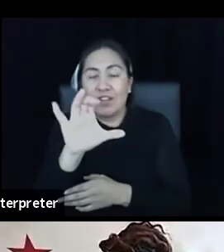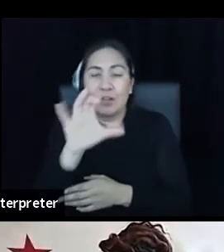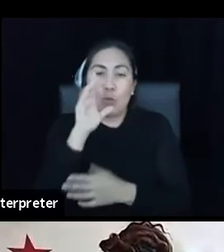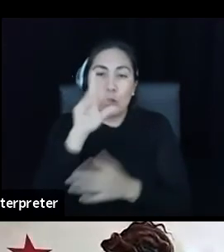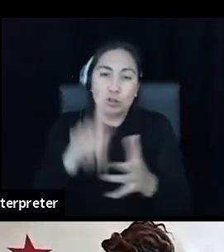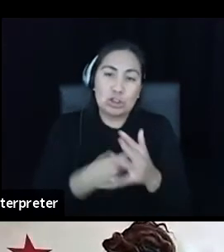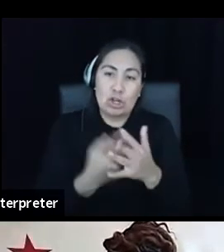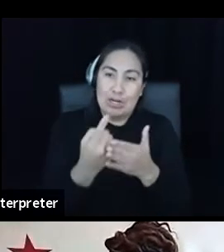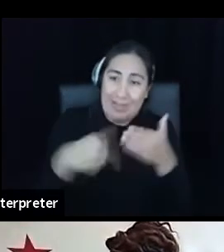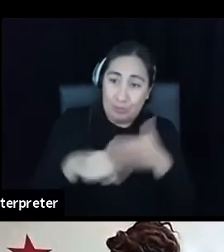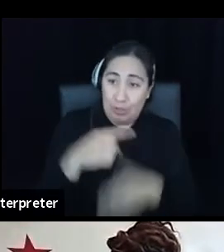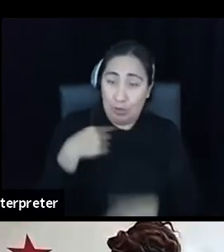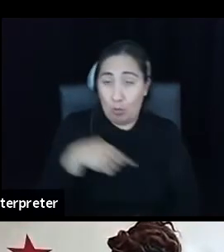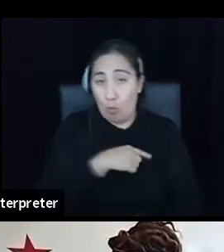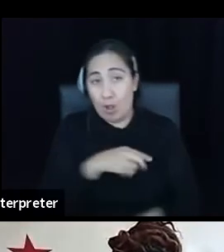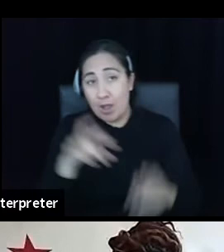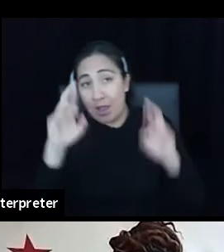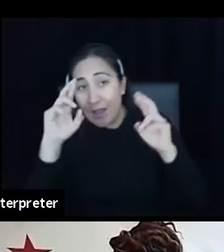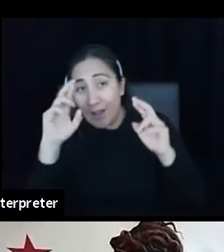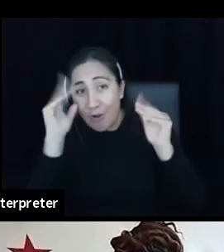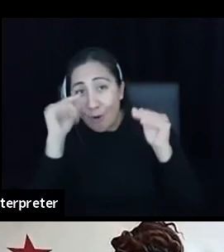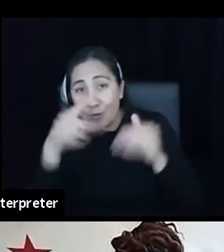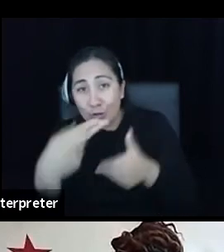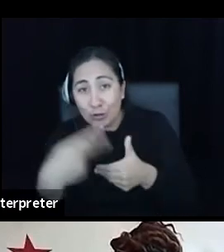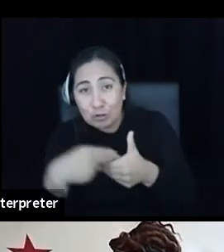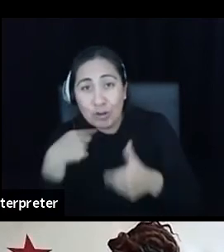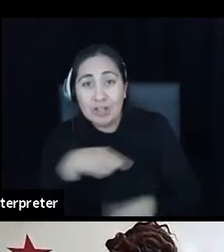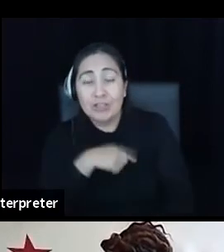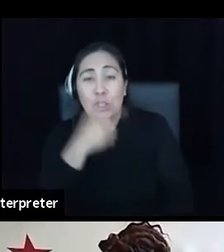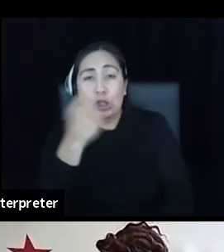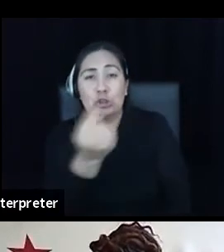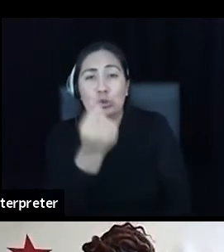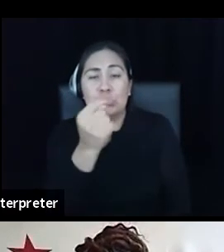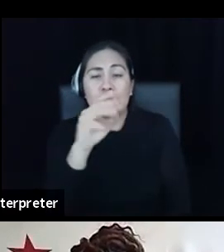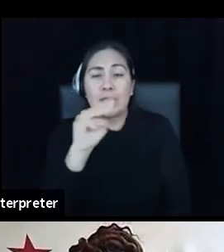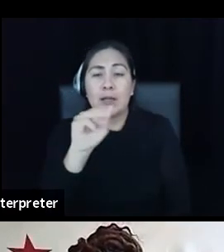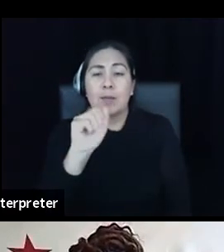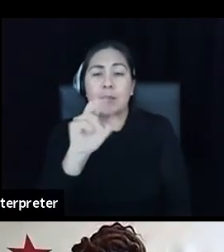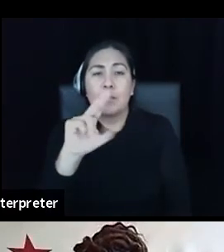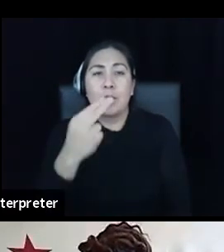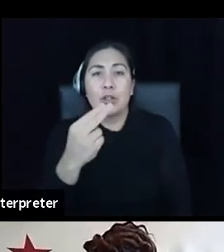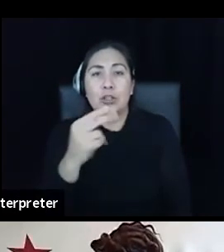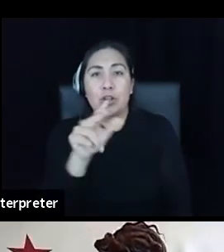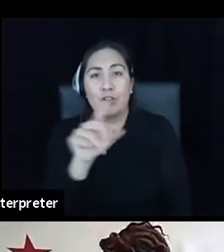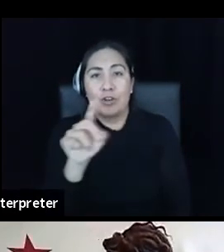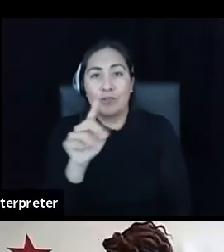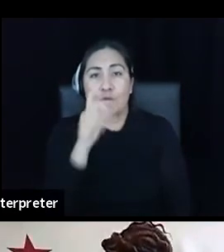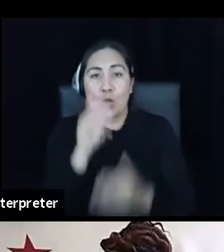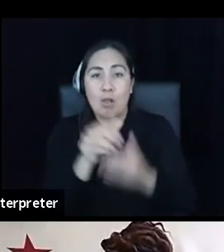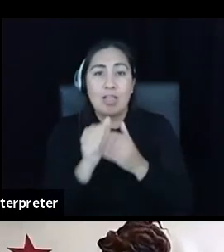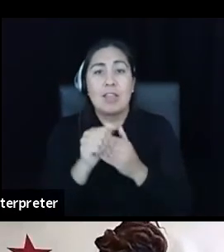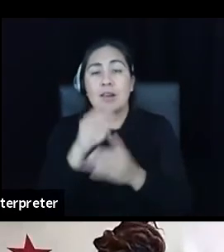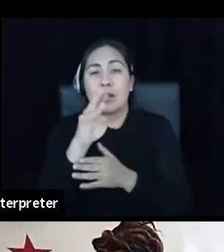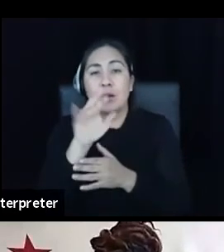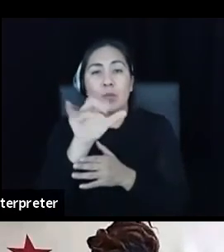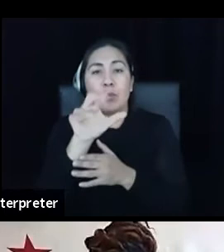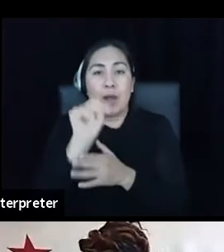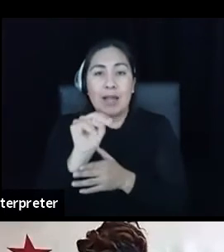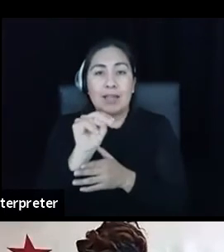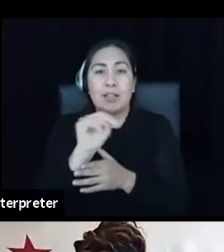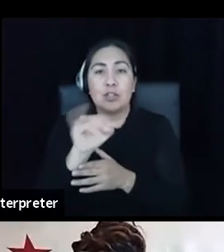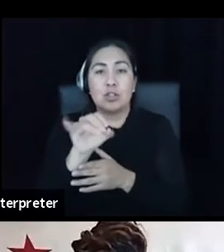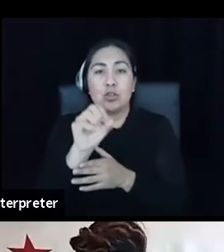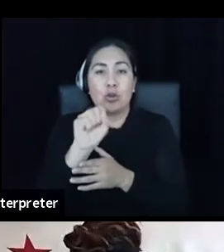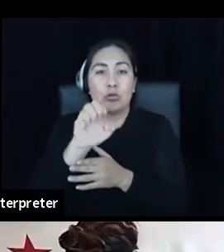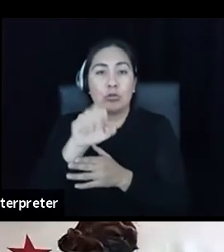you join us on Tuesday, March 31st for a conversation led by Brian Joseph Lee of the Public Theater in New York with